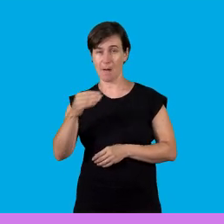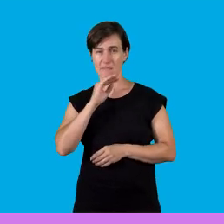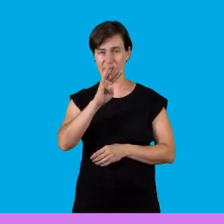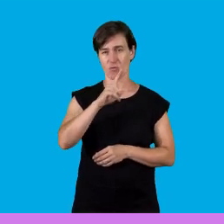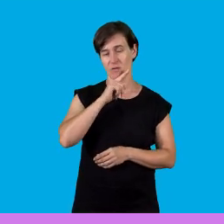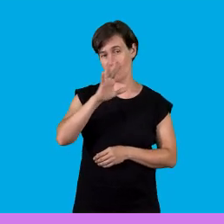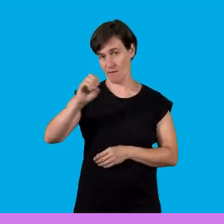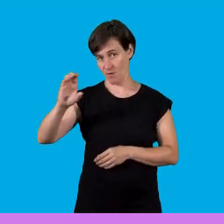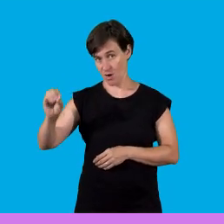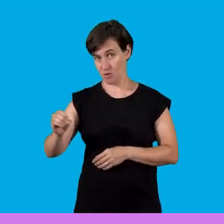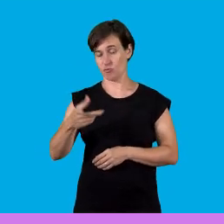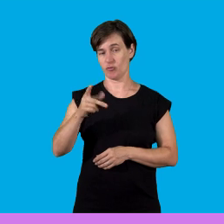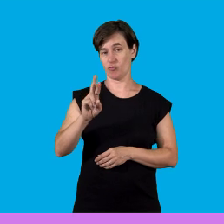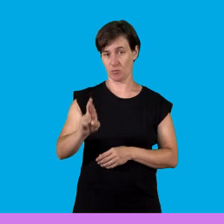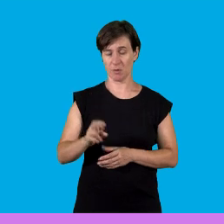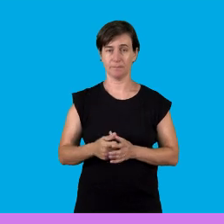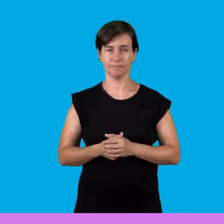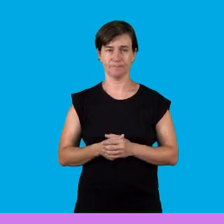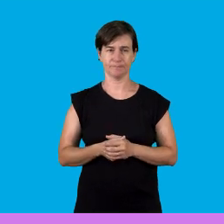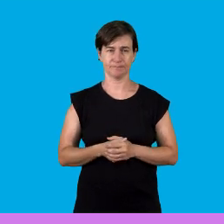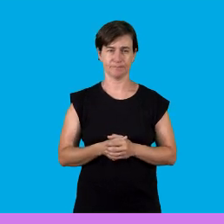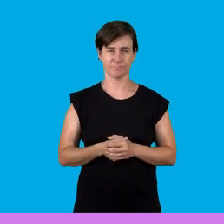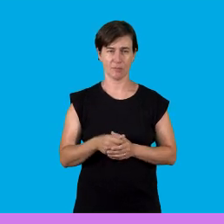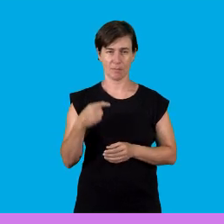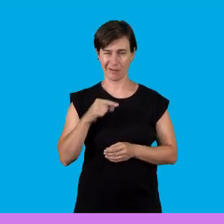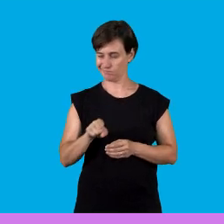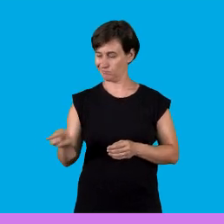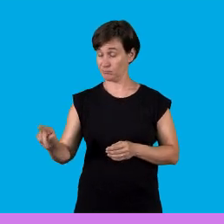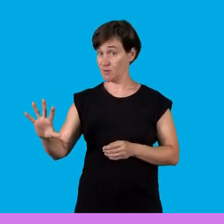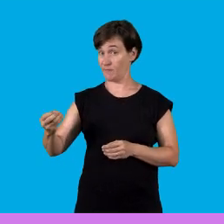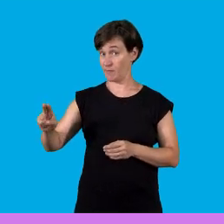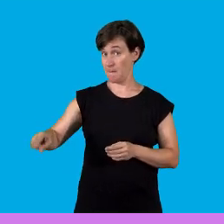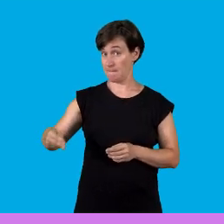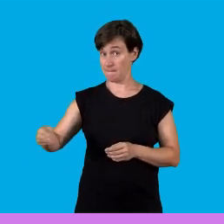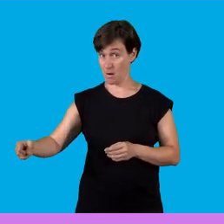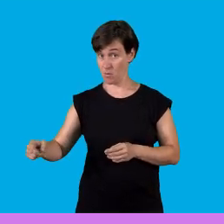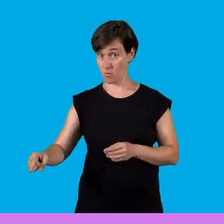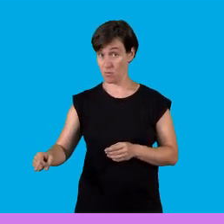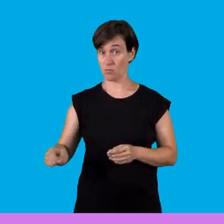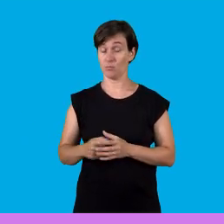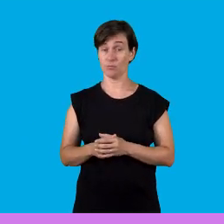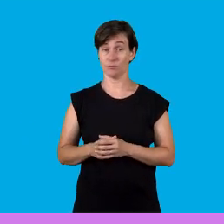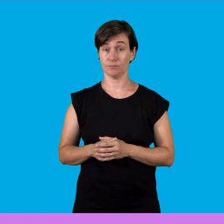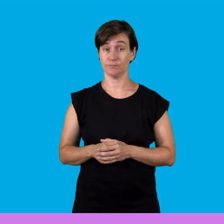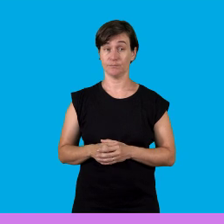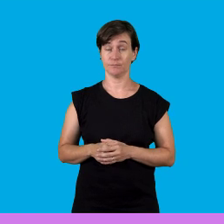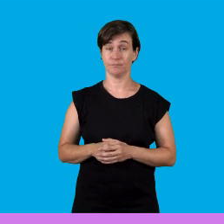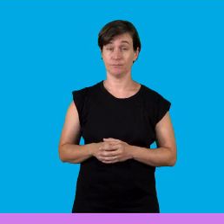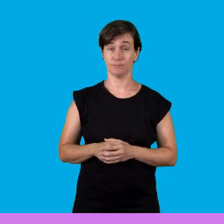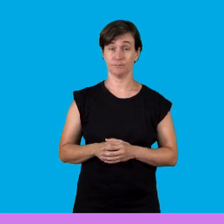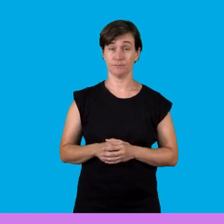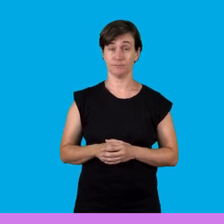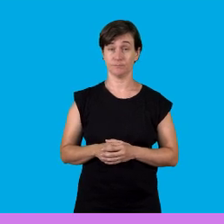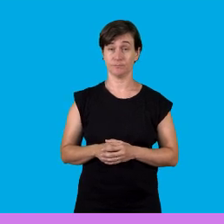and 4,500 rupees. So I will go to 50, as we can see there, 50,